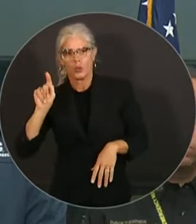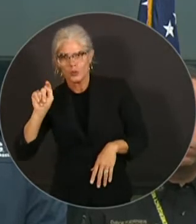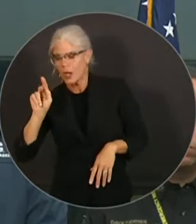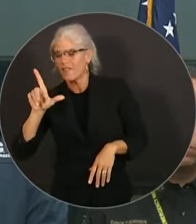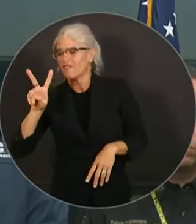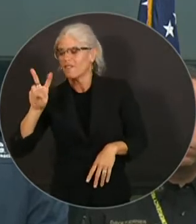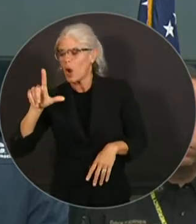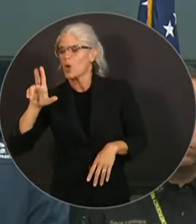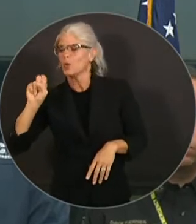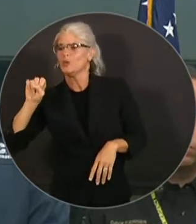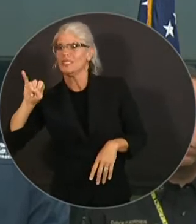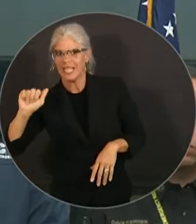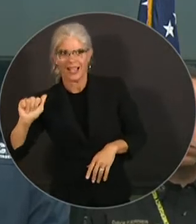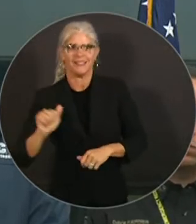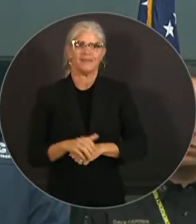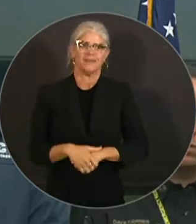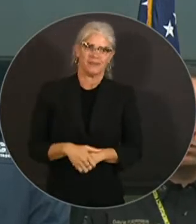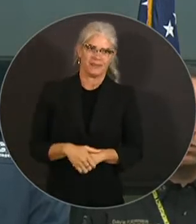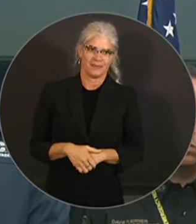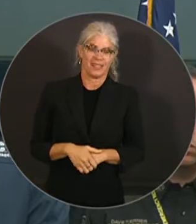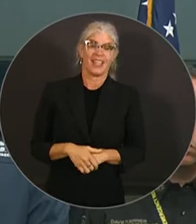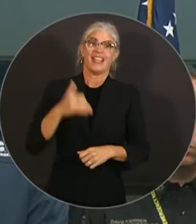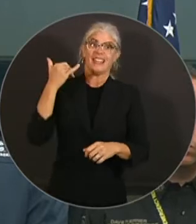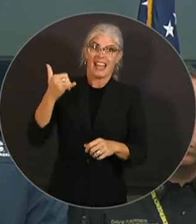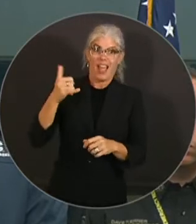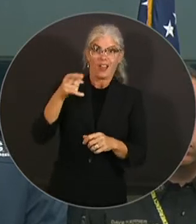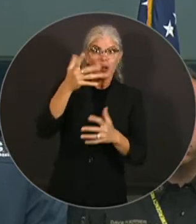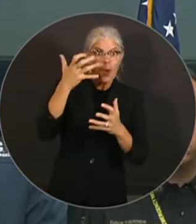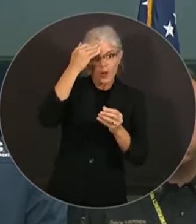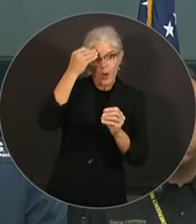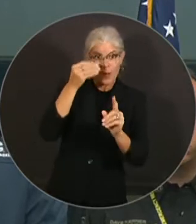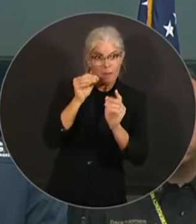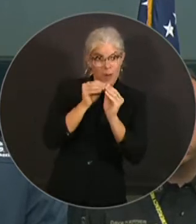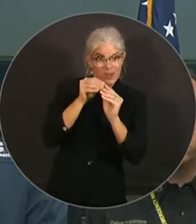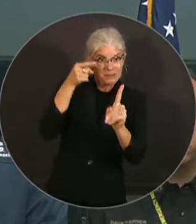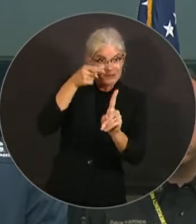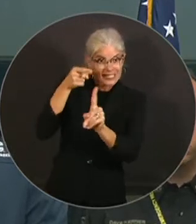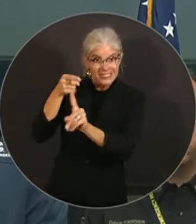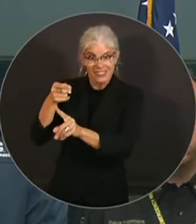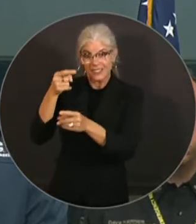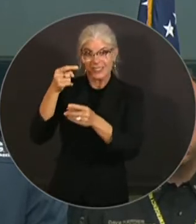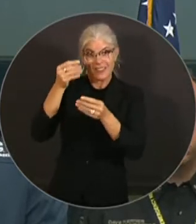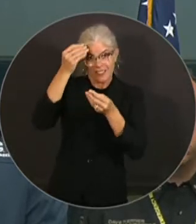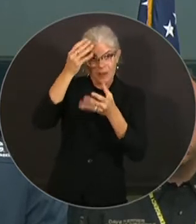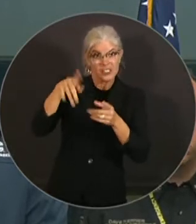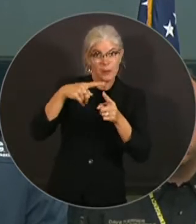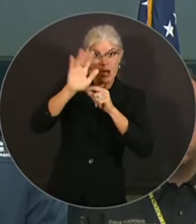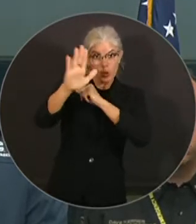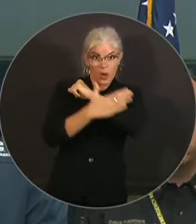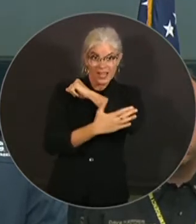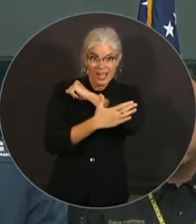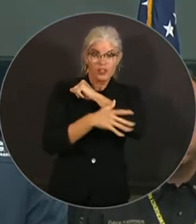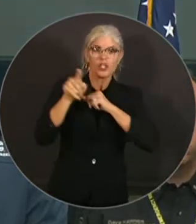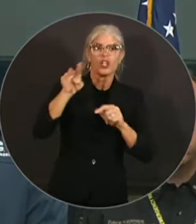management page for specific information related to your county at